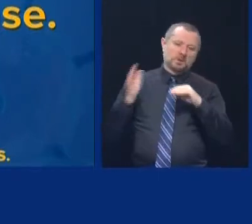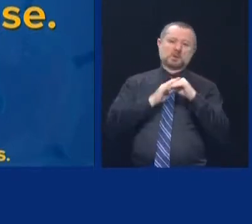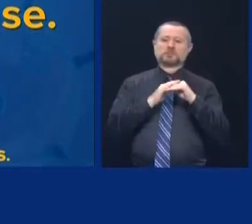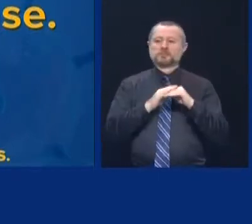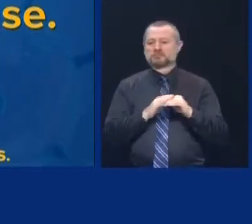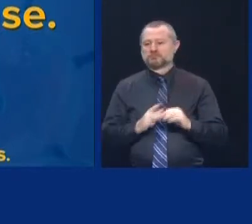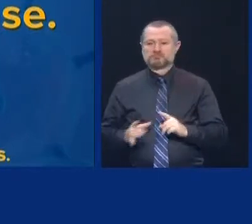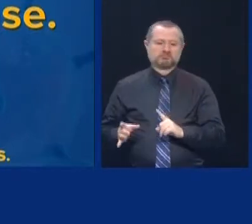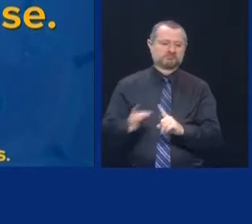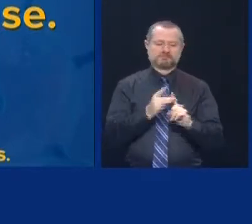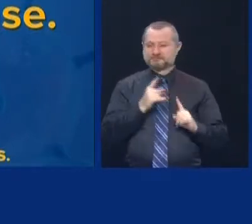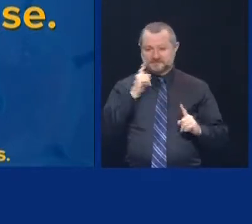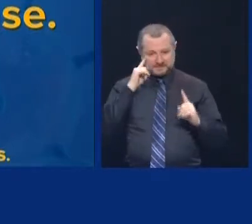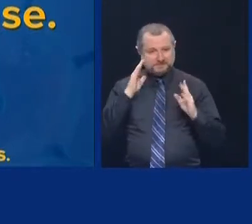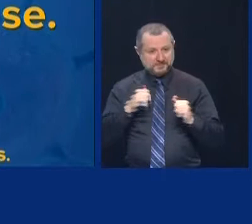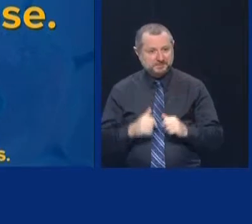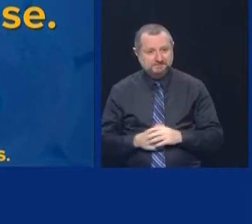that.